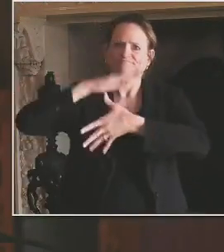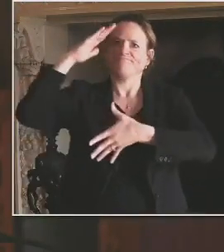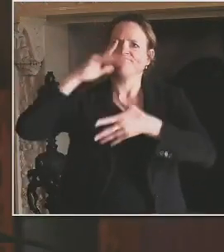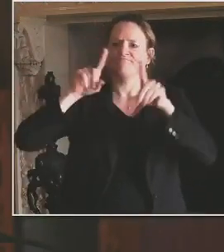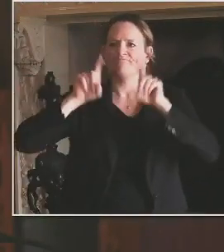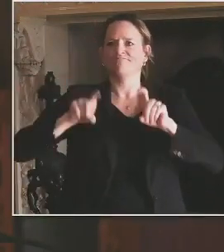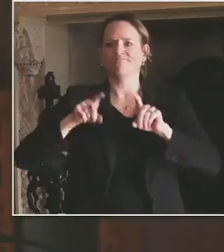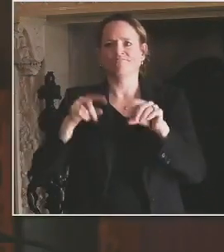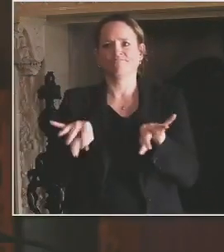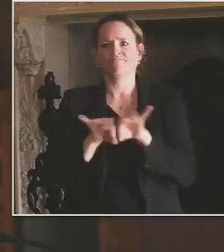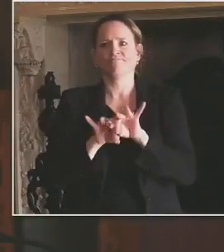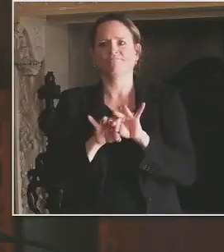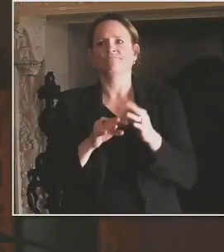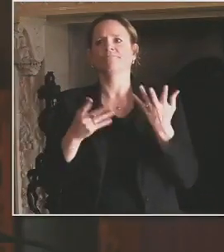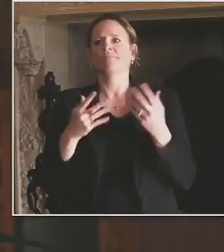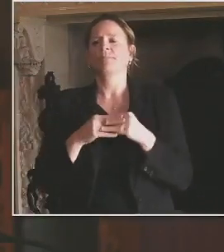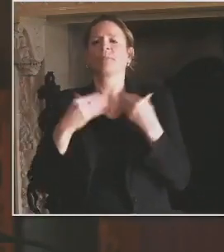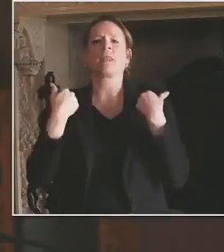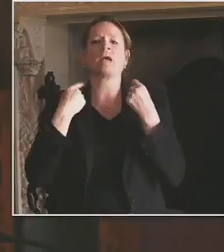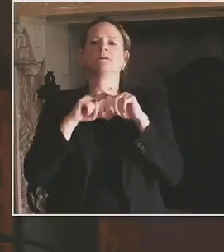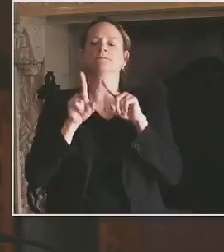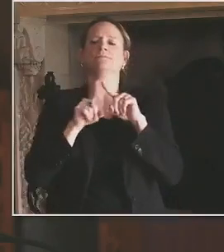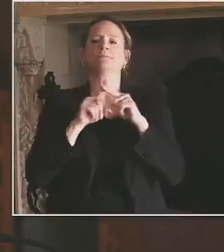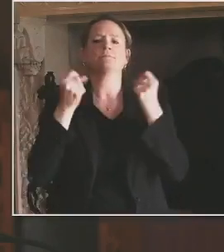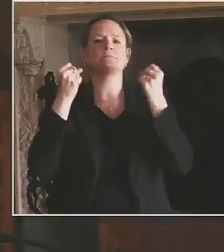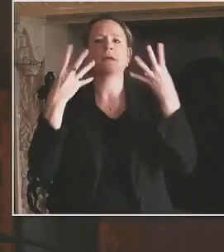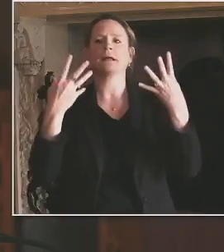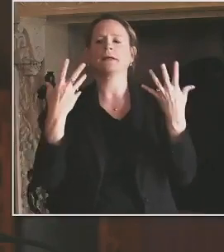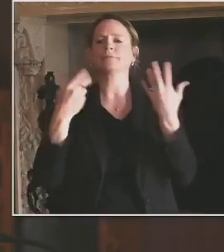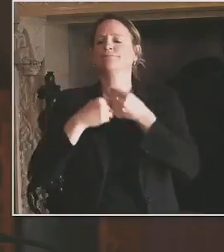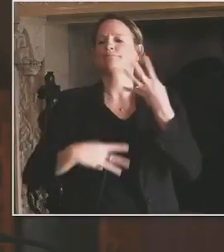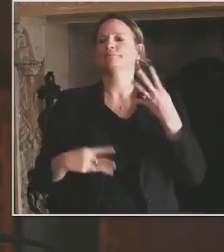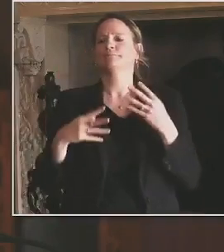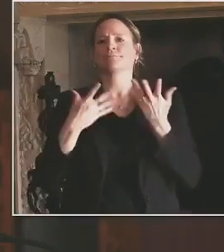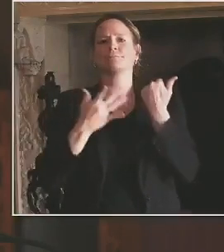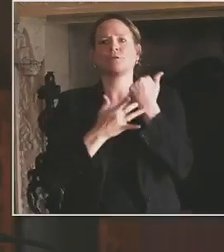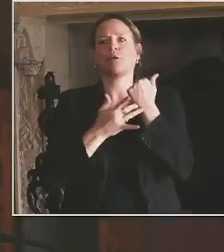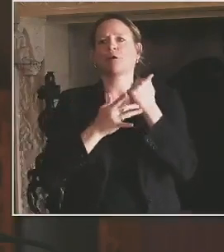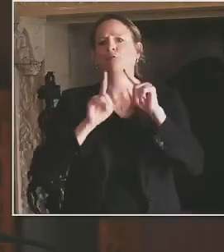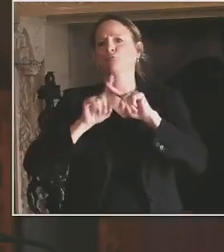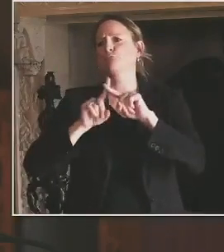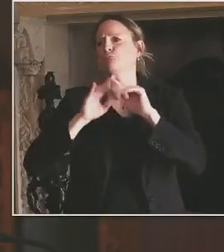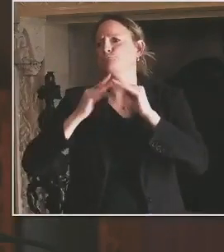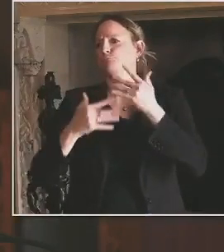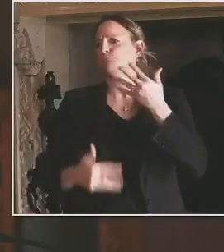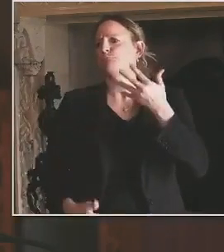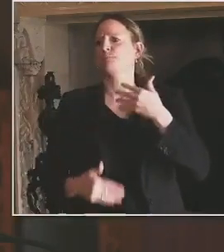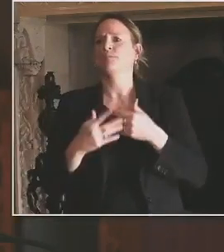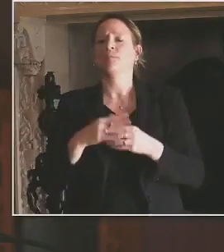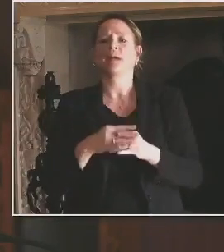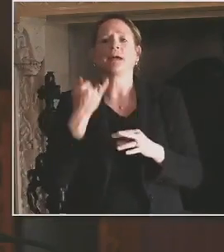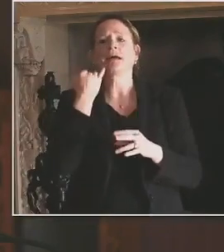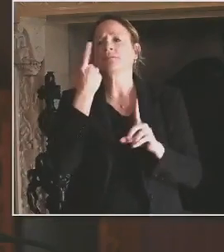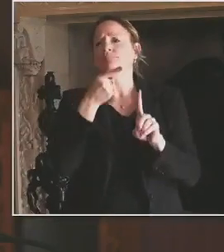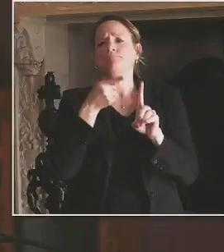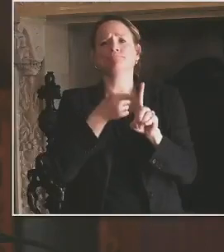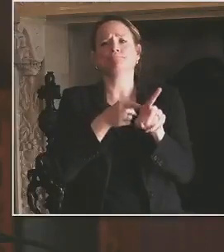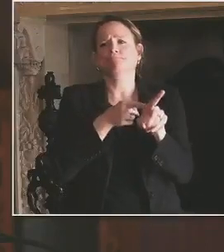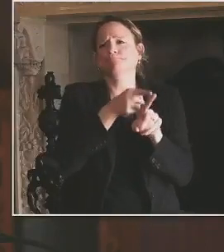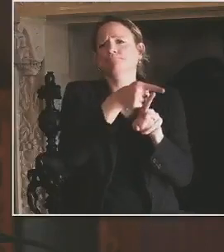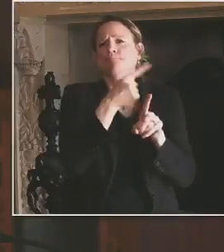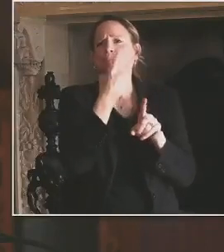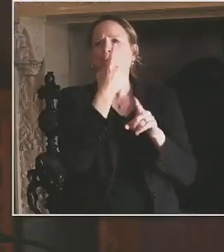we're using in testing so that if you have a supply chain issue with one technology, one particular kind of reagent or one particular